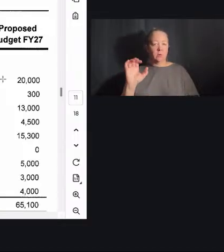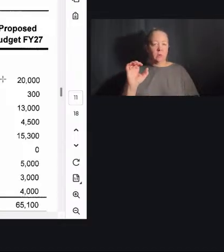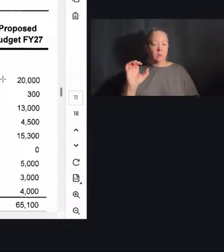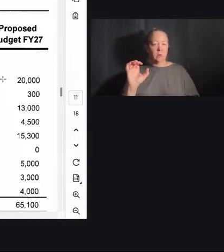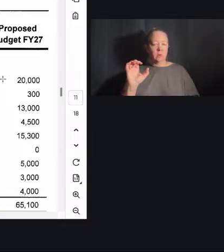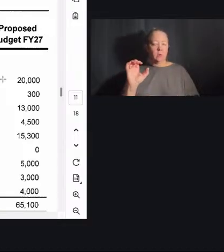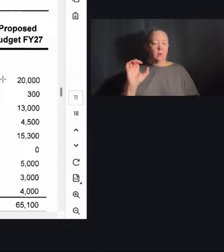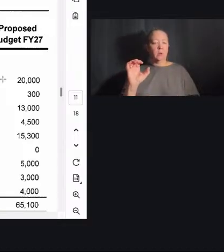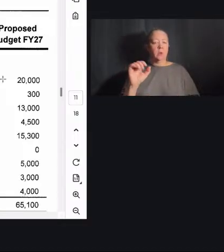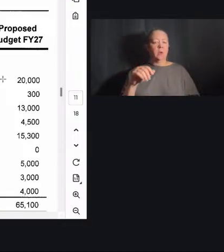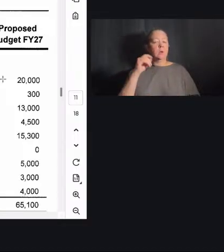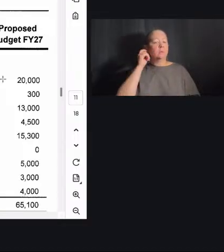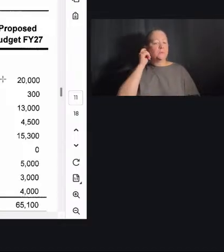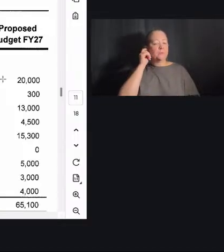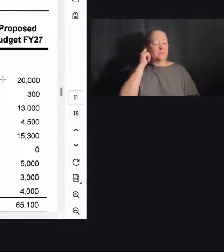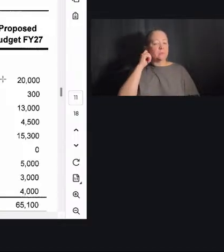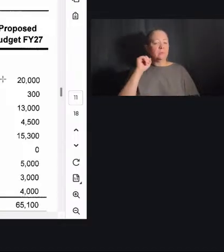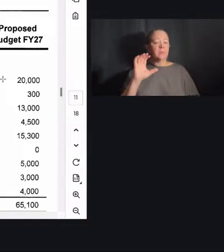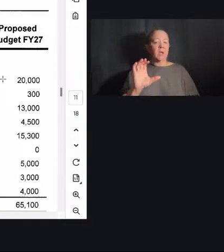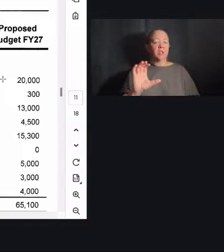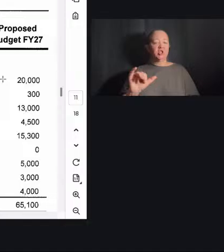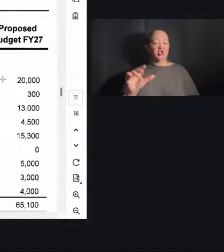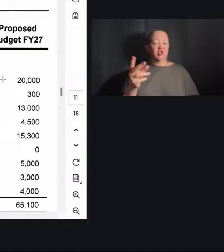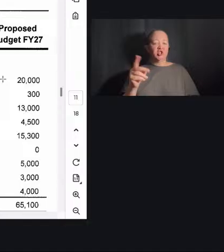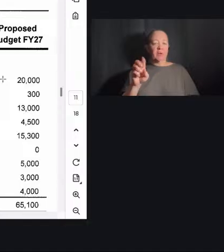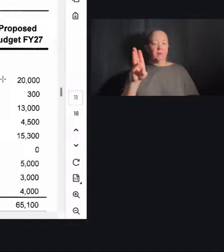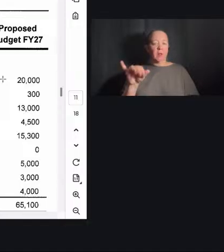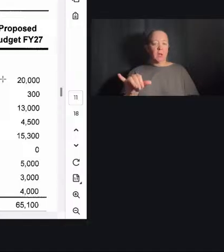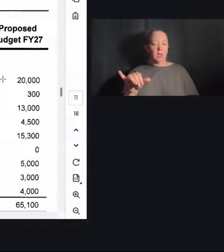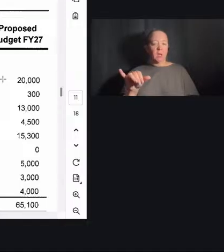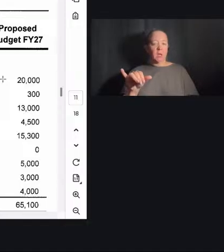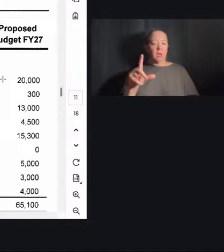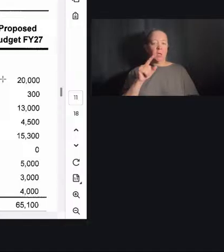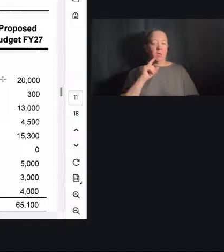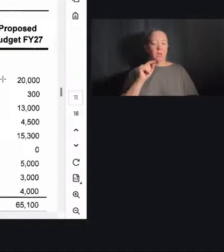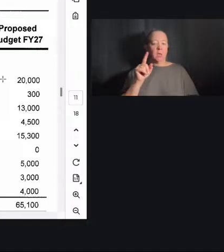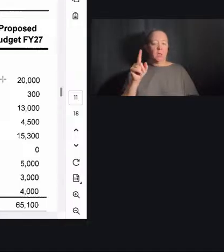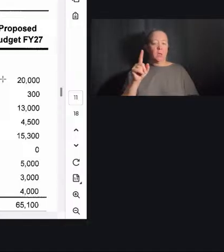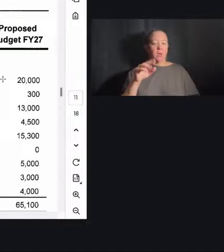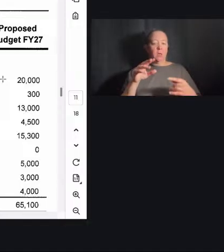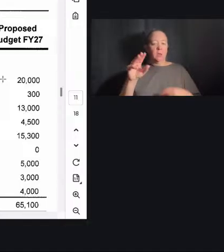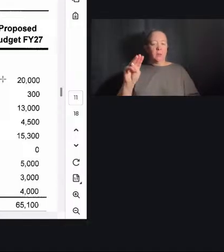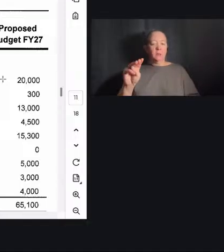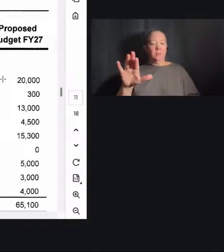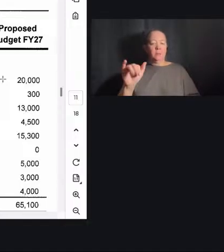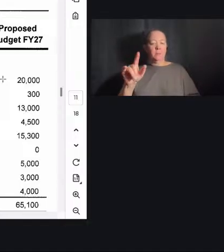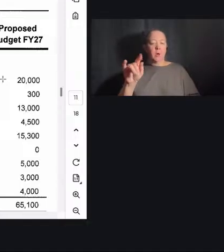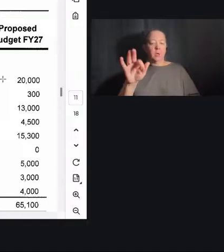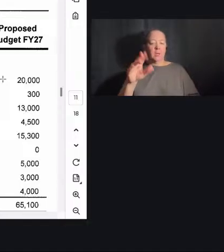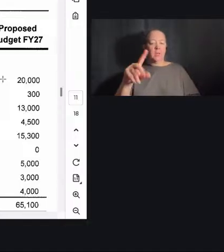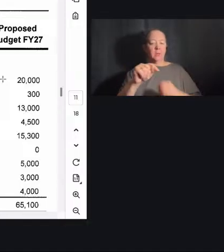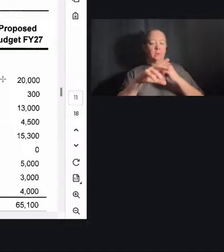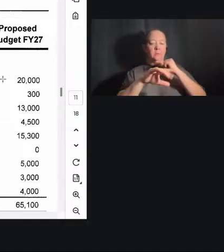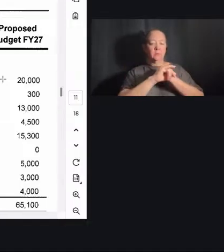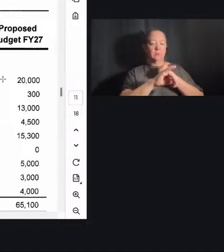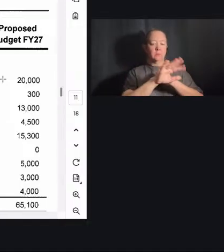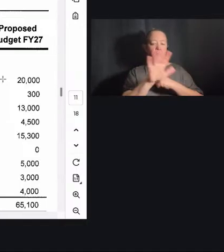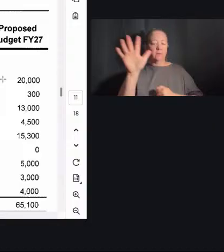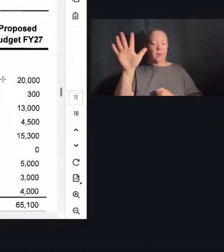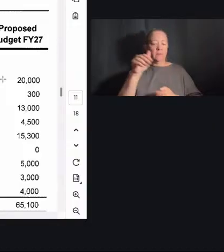Cheverly Market, $5,000. Interpretive Services, $3,000. Hometown